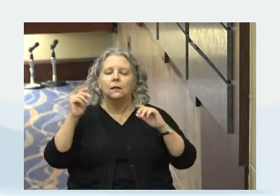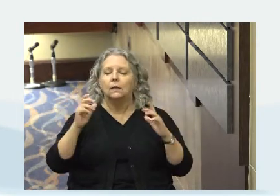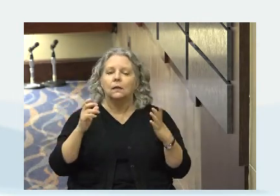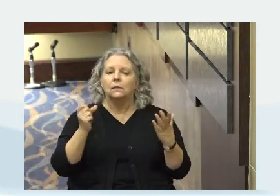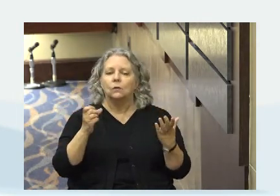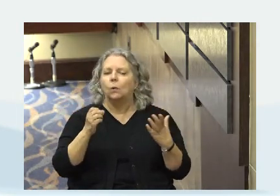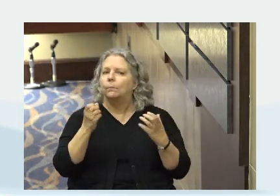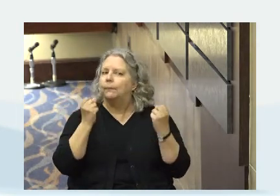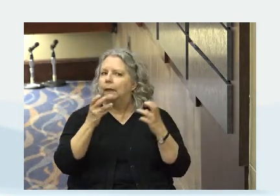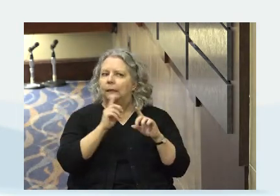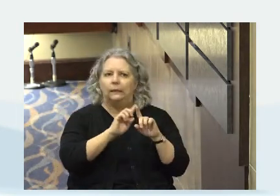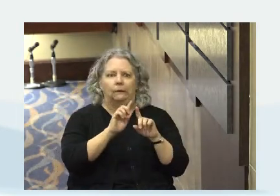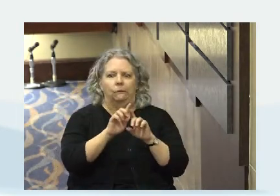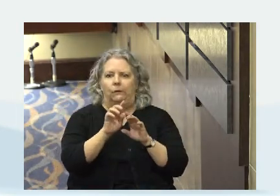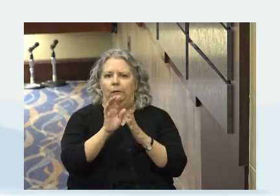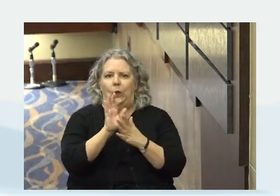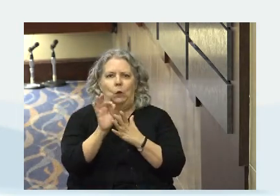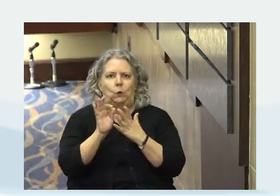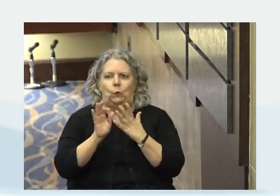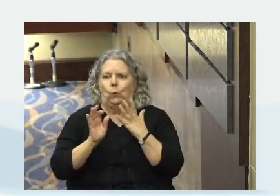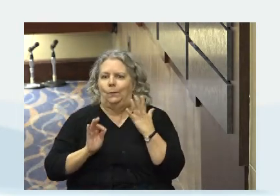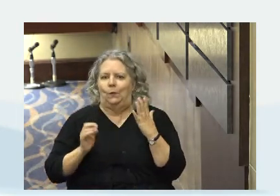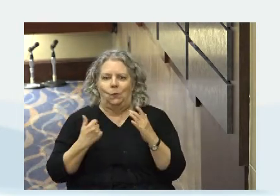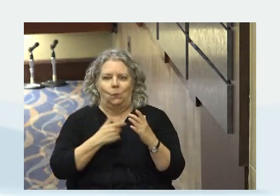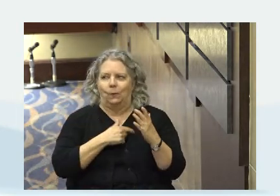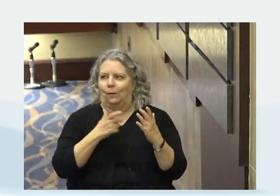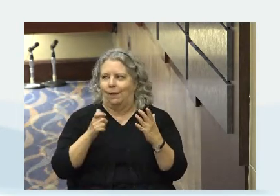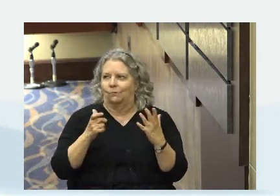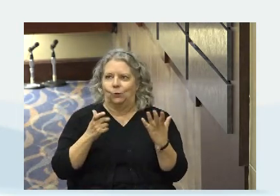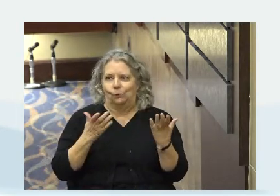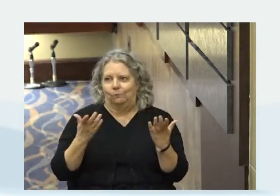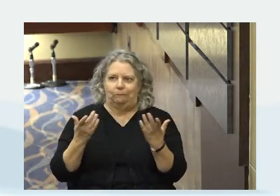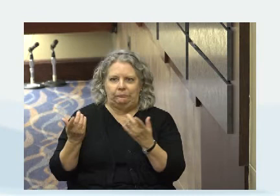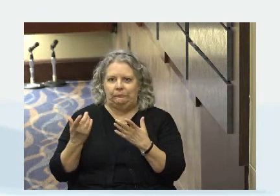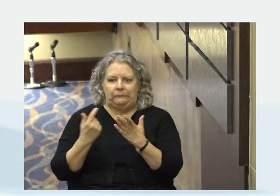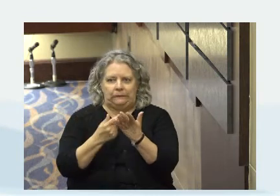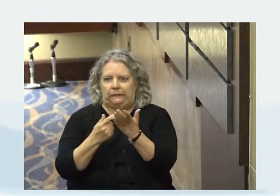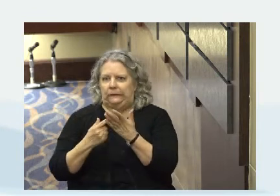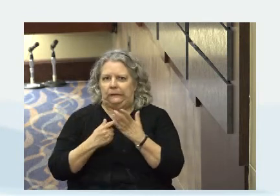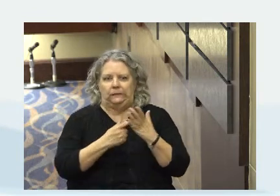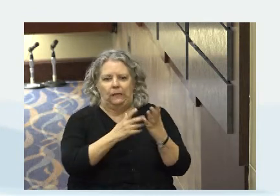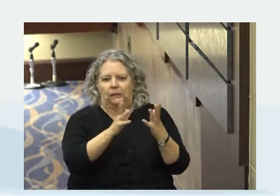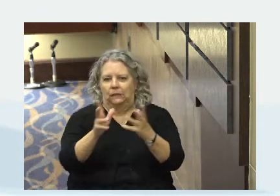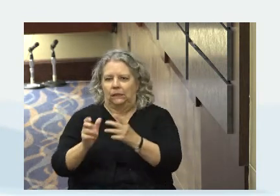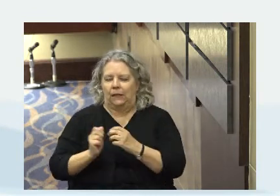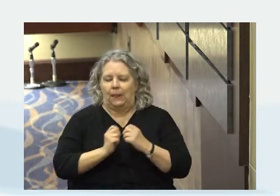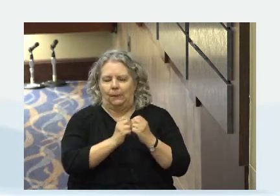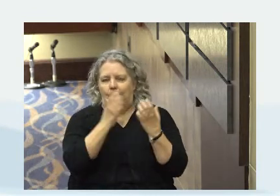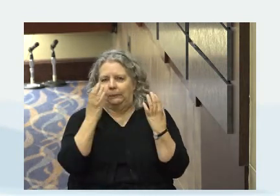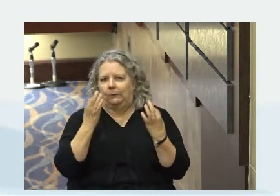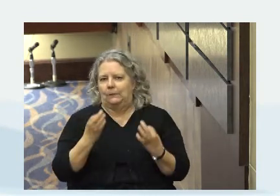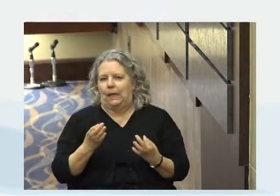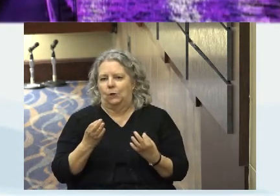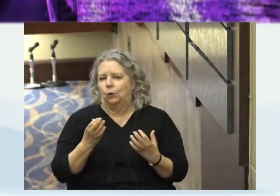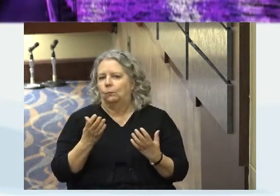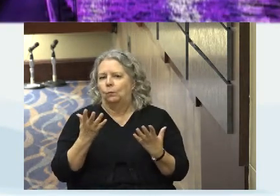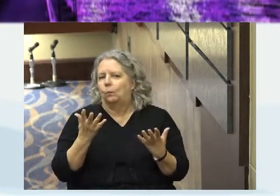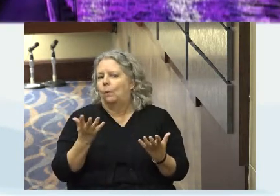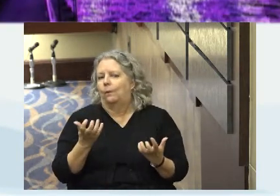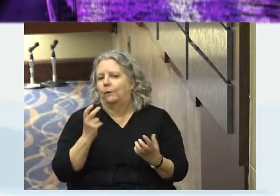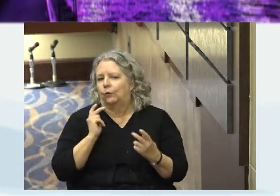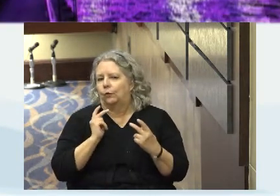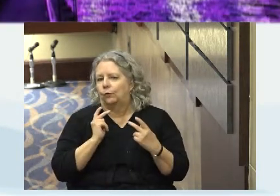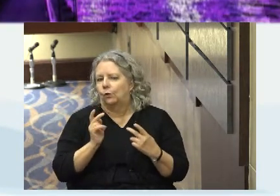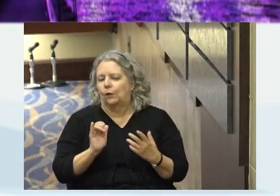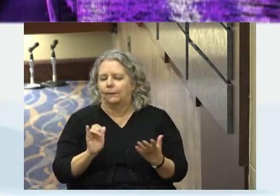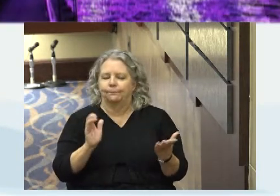through to decide as a city how we want to go forward and what we want those iconic structures to look like. Next slide, please.